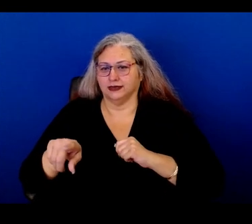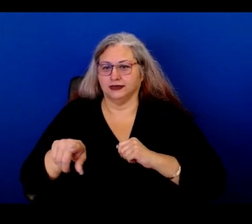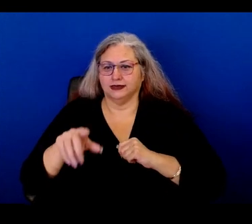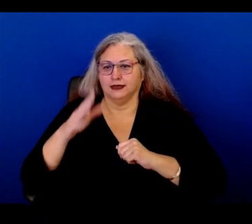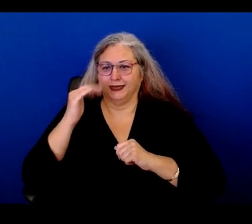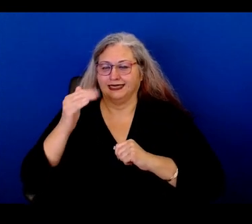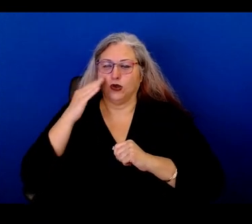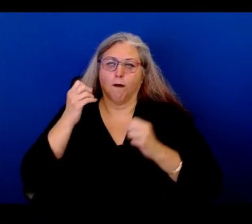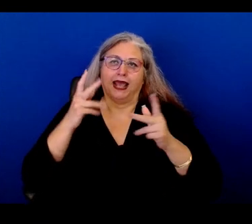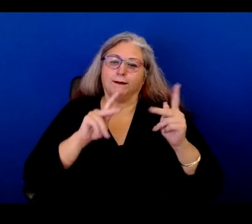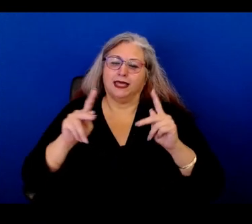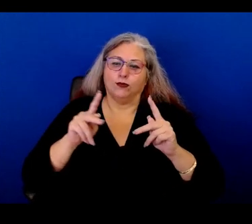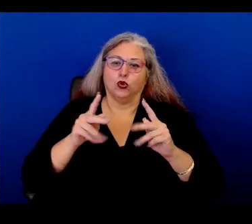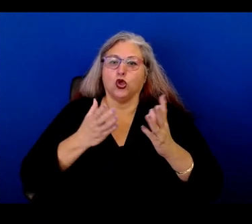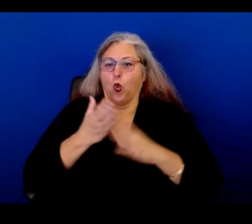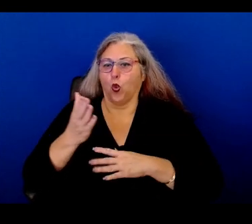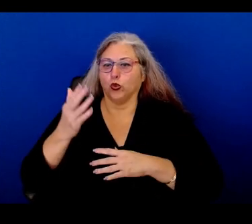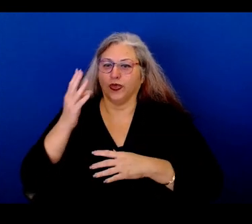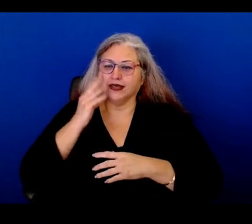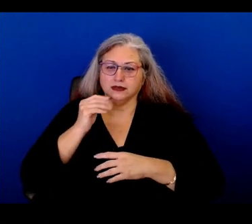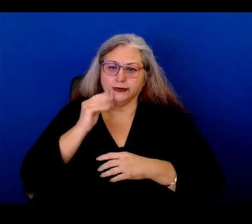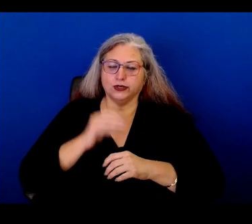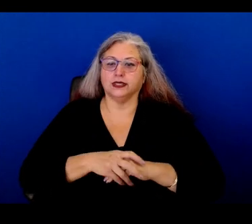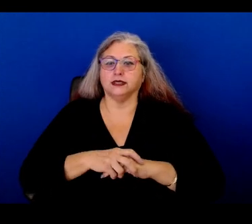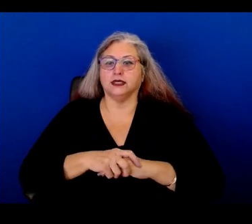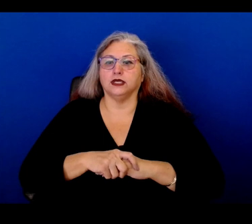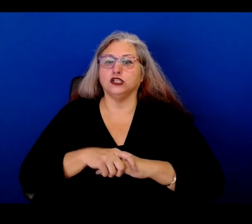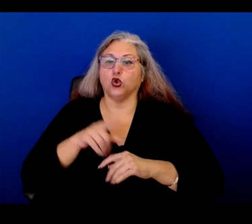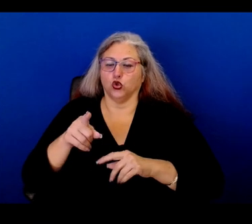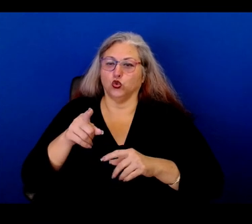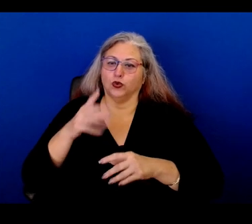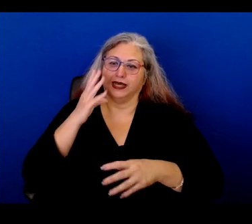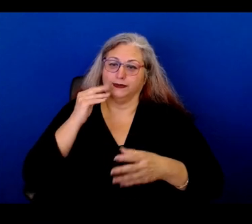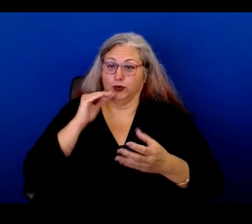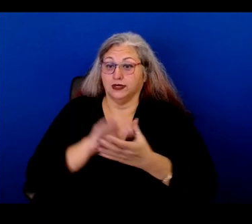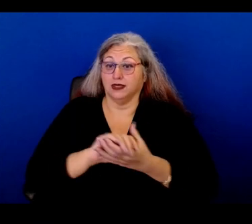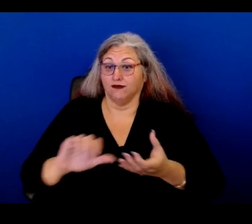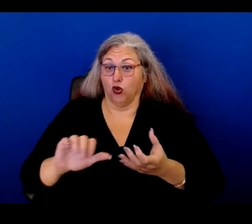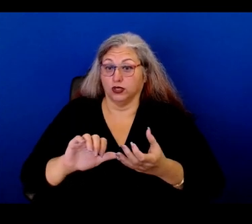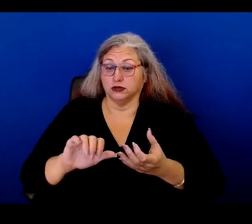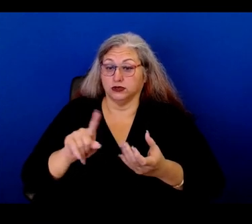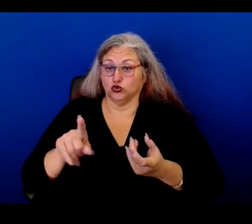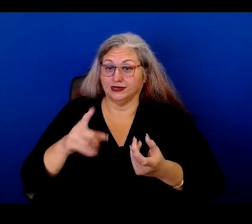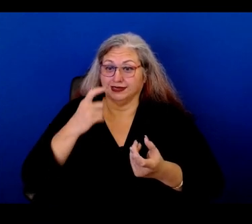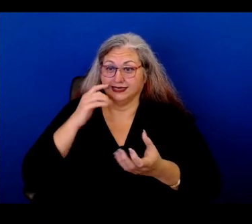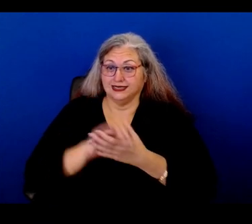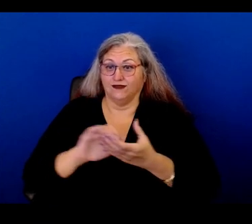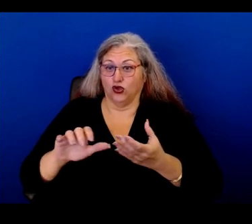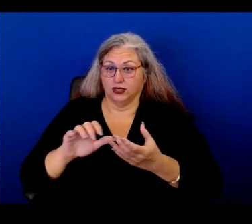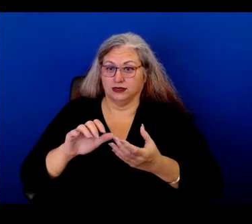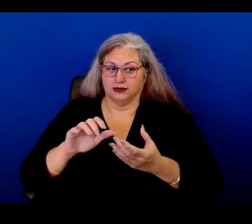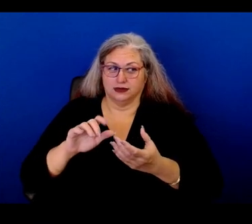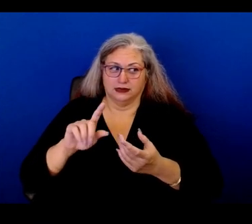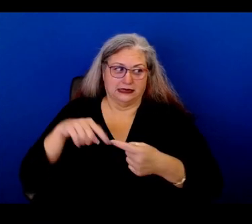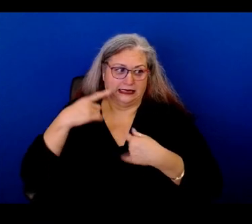question just because so many people go through it. So you went through a divorce. You went through a divorce since